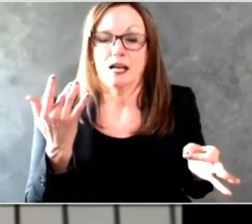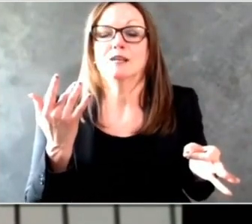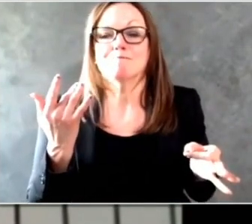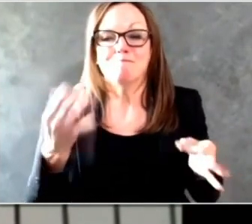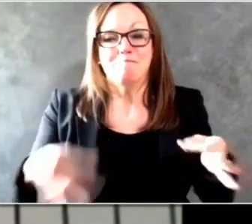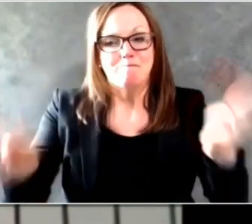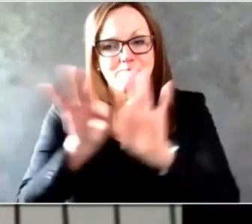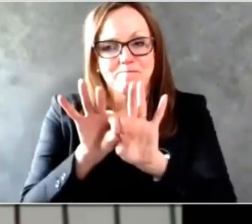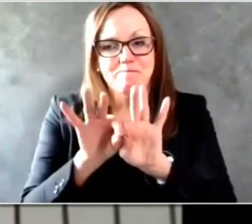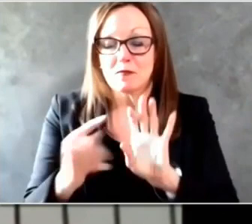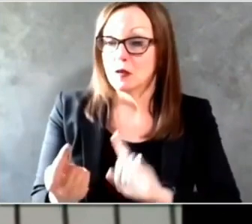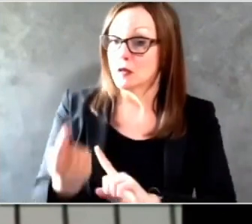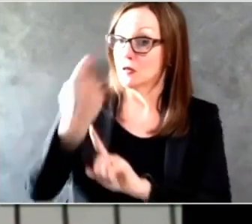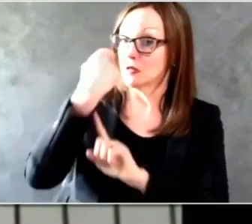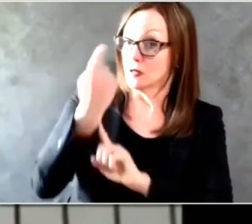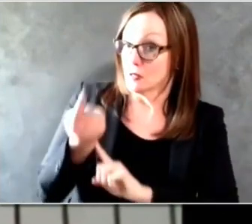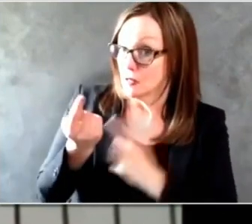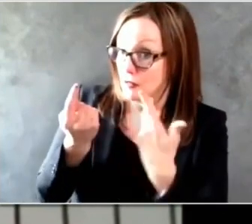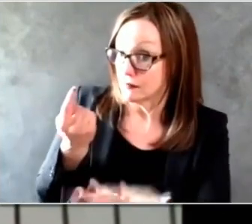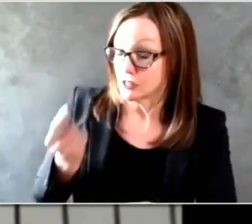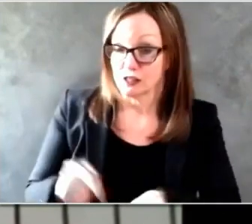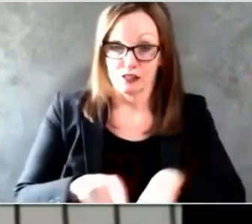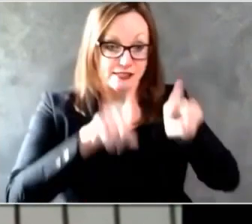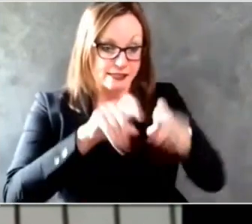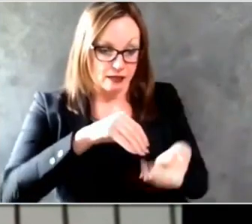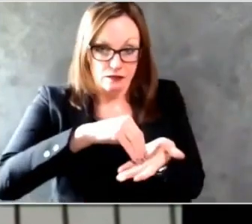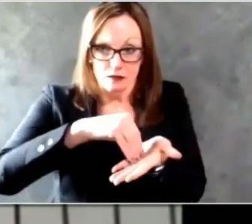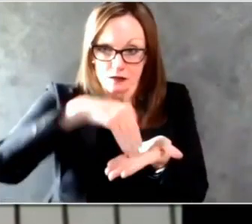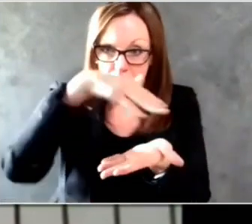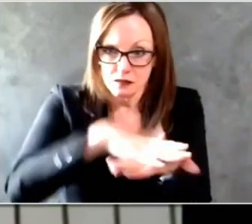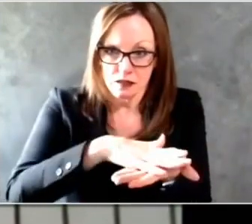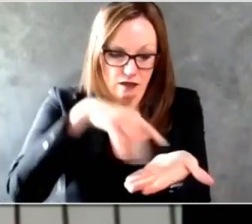thousands upon thousands of